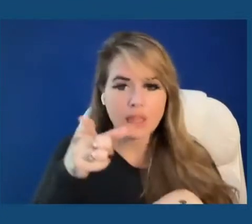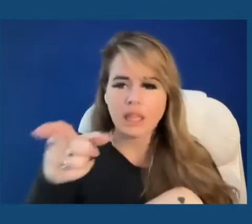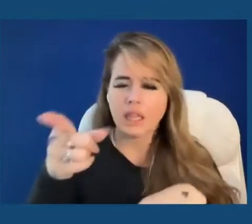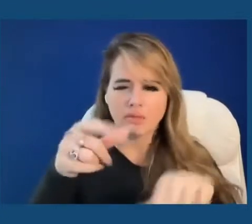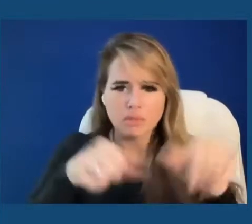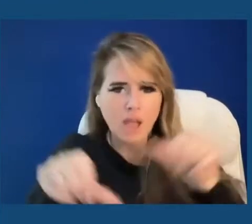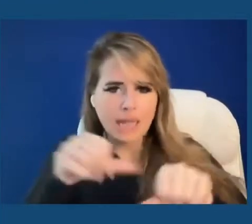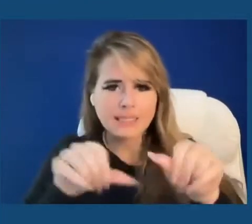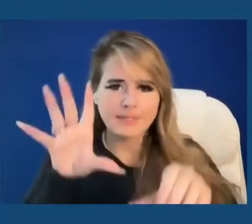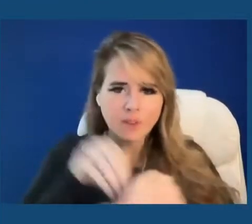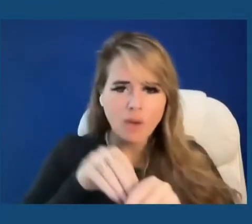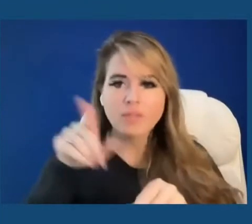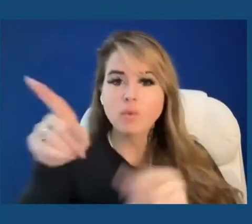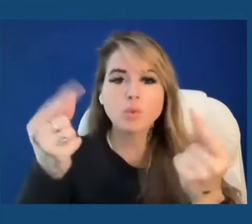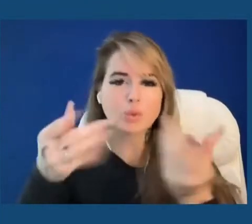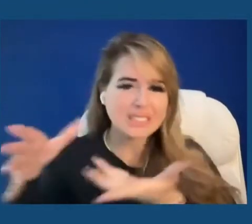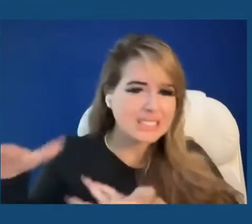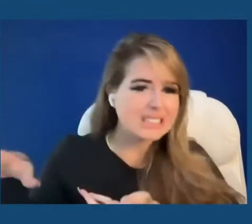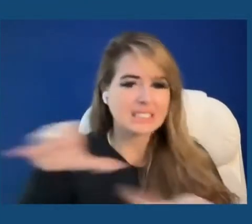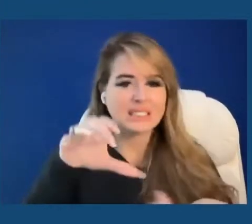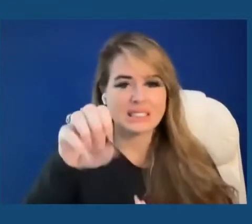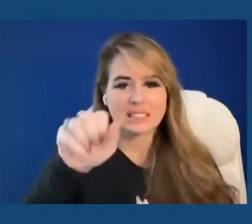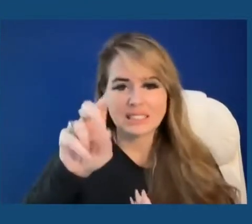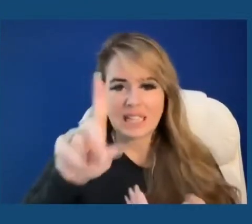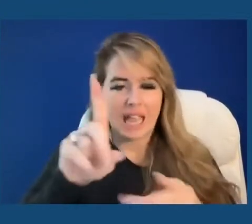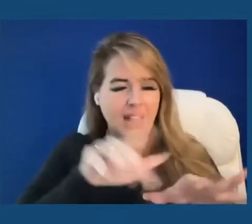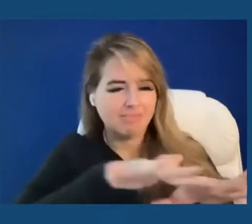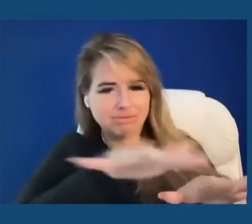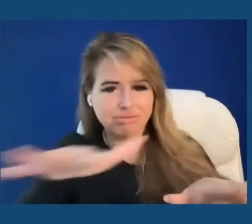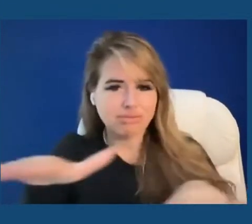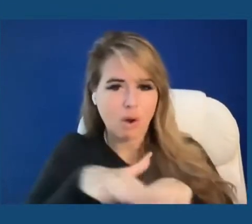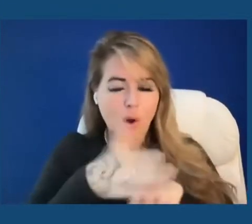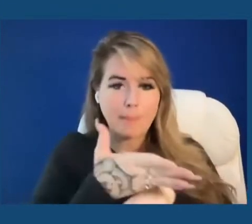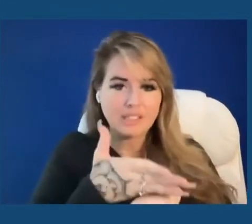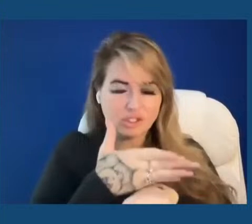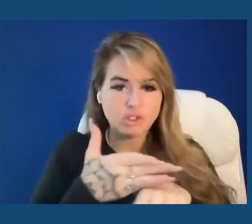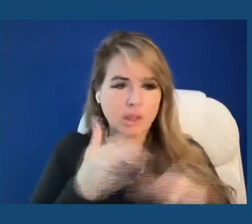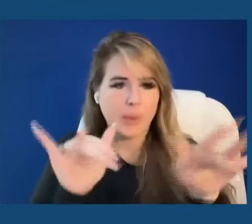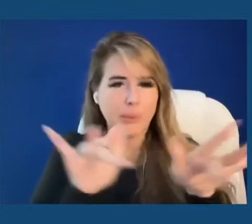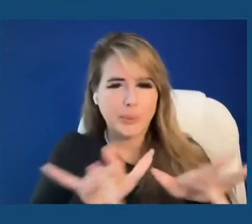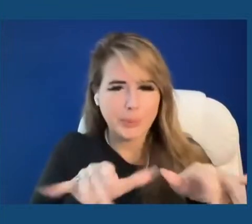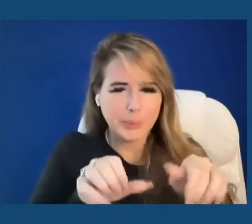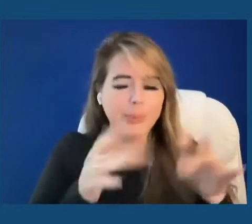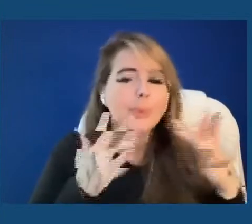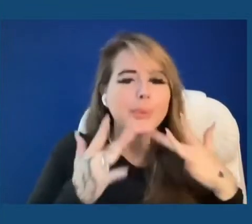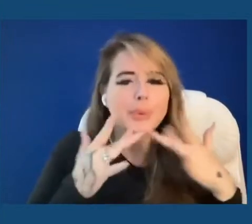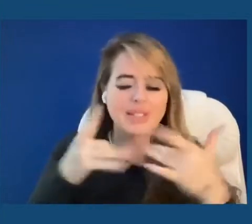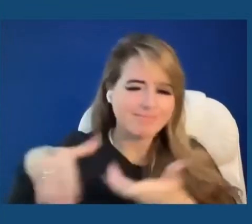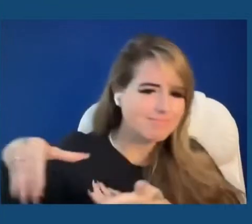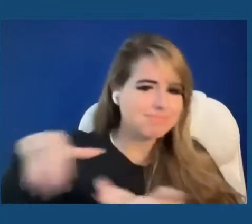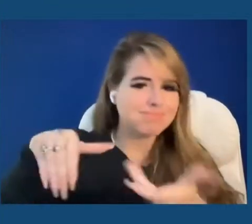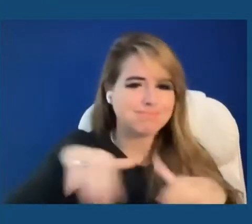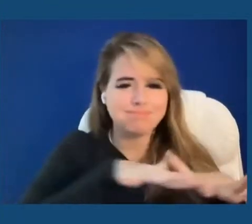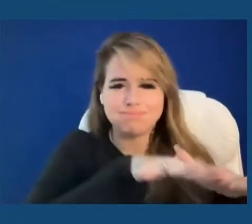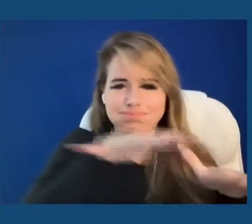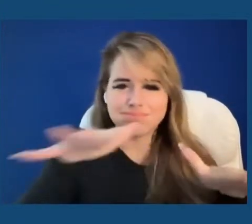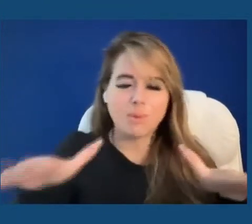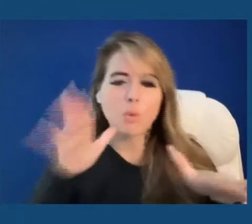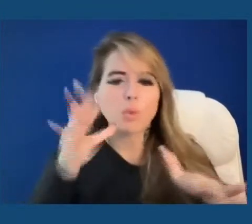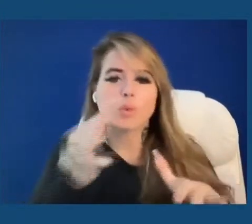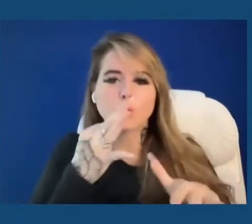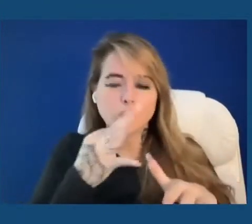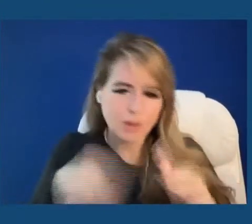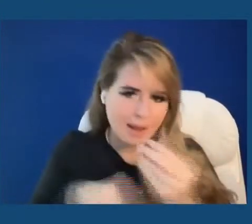getting sand onto our beaches and will next rebuild the dune and renourishment at the beach at Ditch